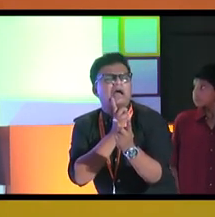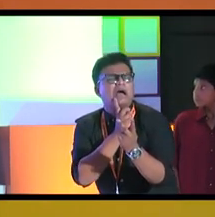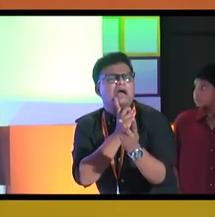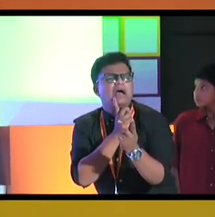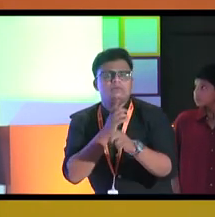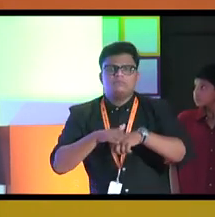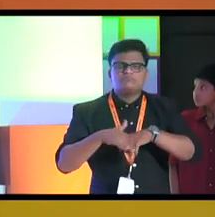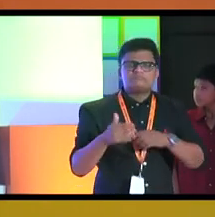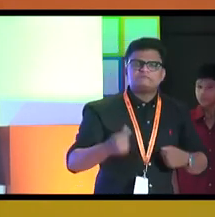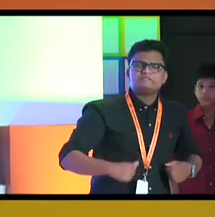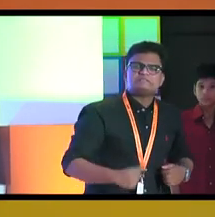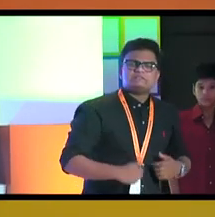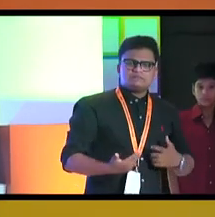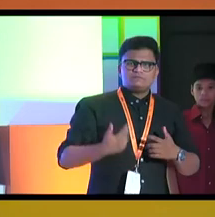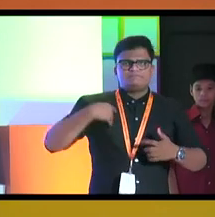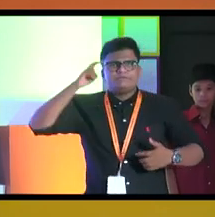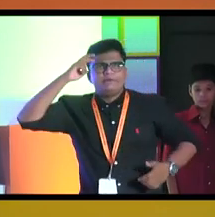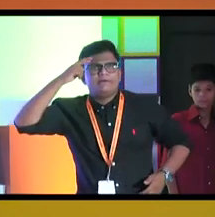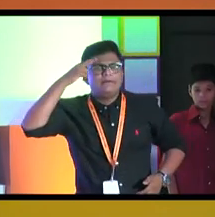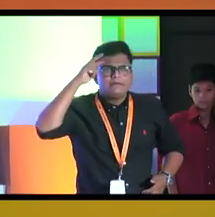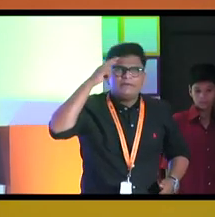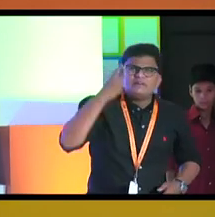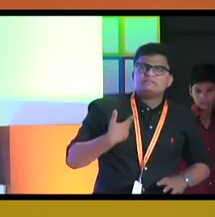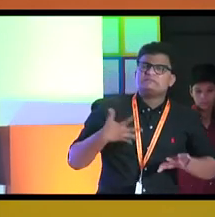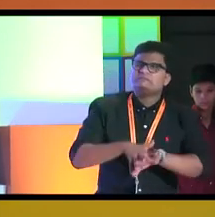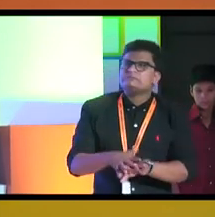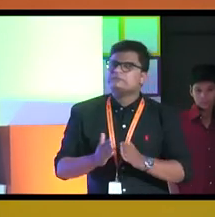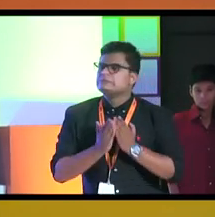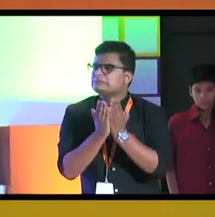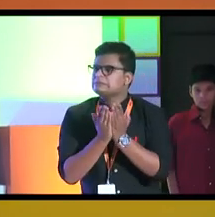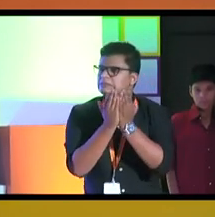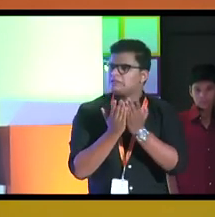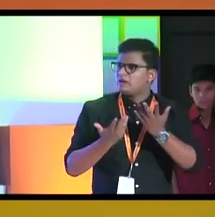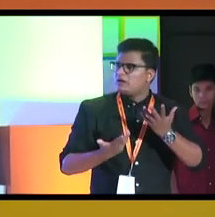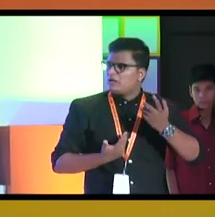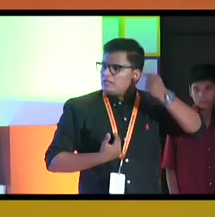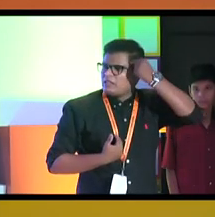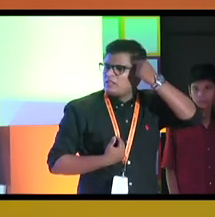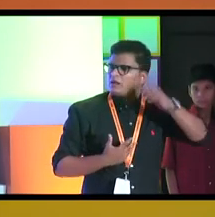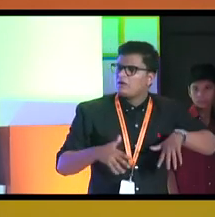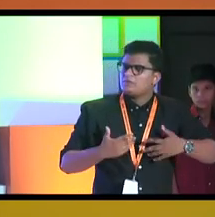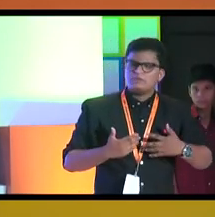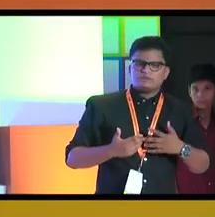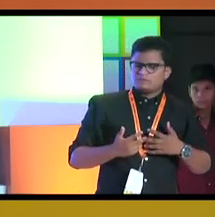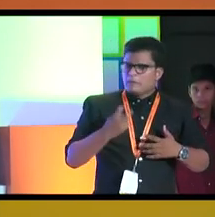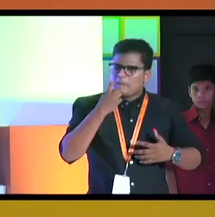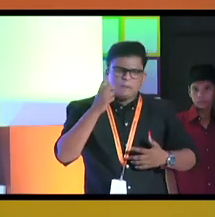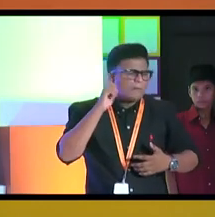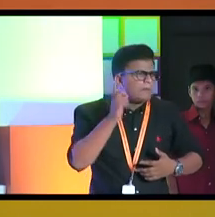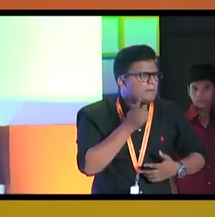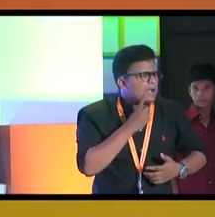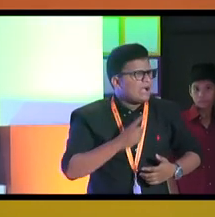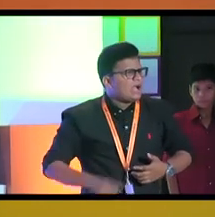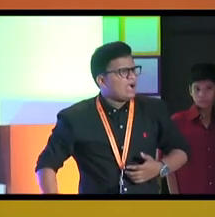our doubts about inclusive education, and we were wondering how this blind, deaf and mute,